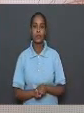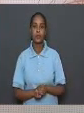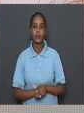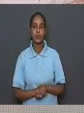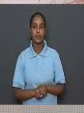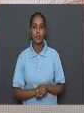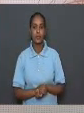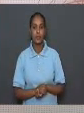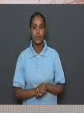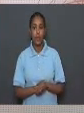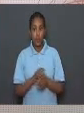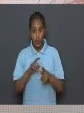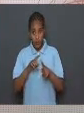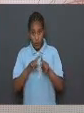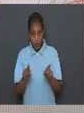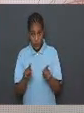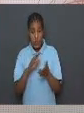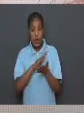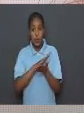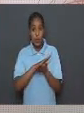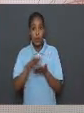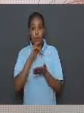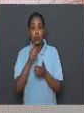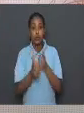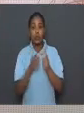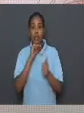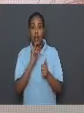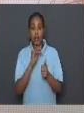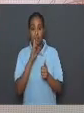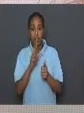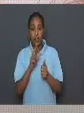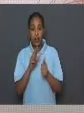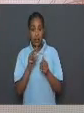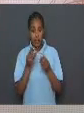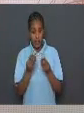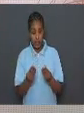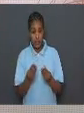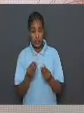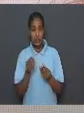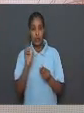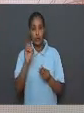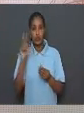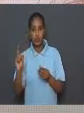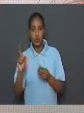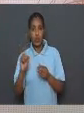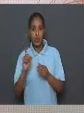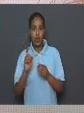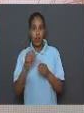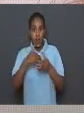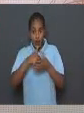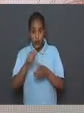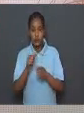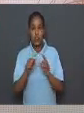While the impurities, which are less easily oxidized, fall away from the anode and